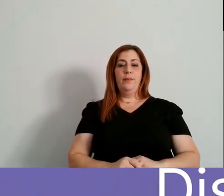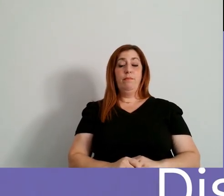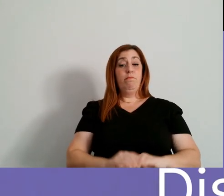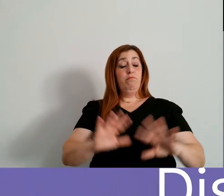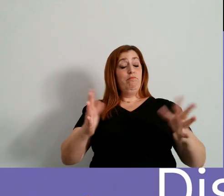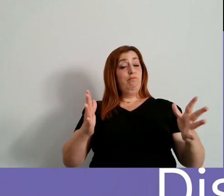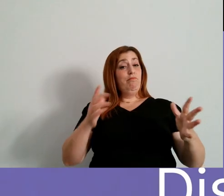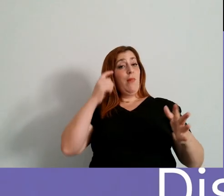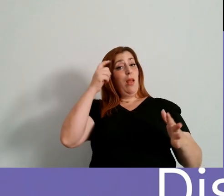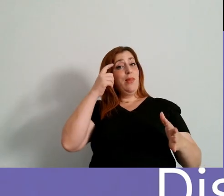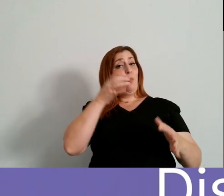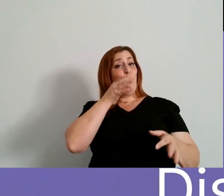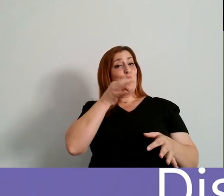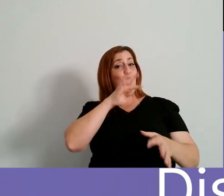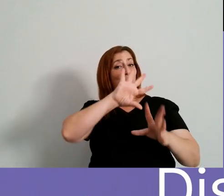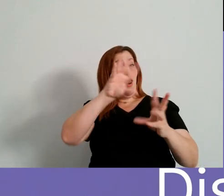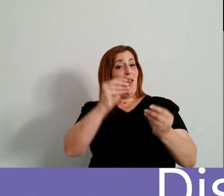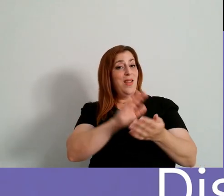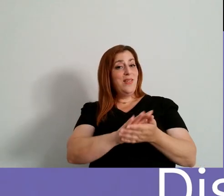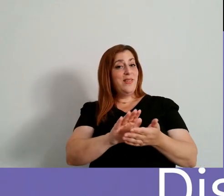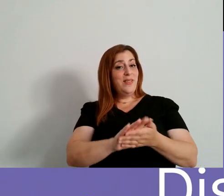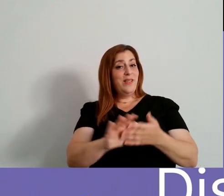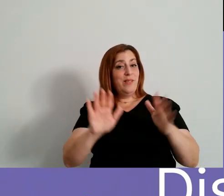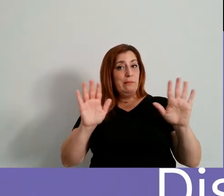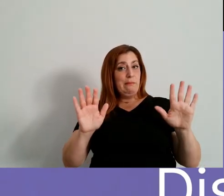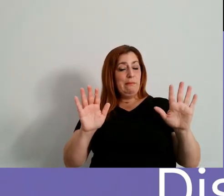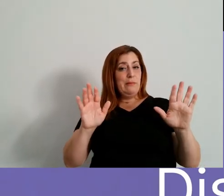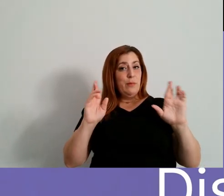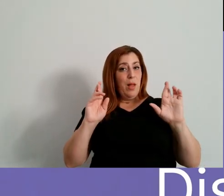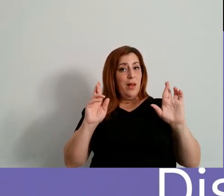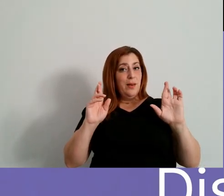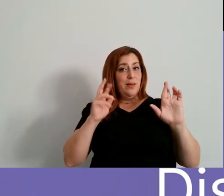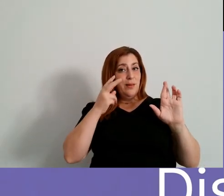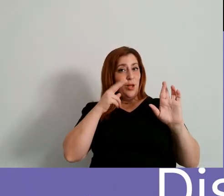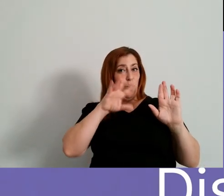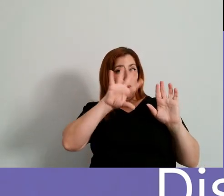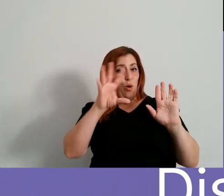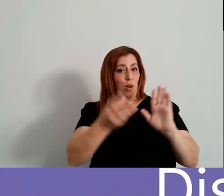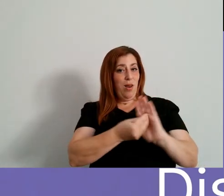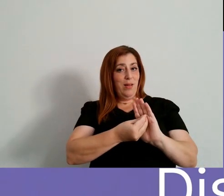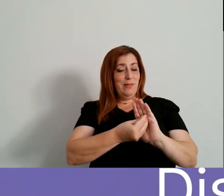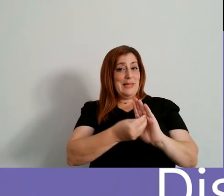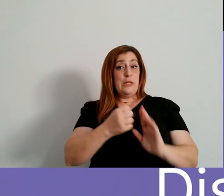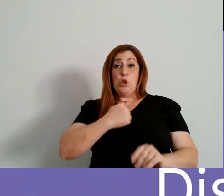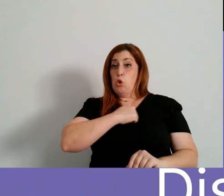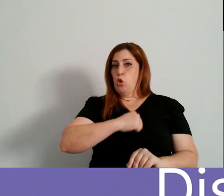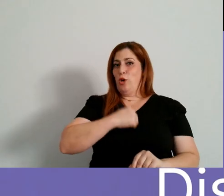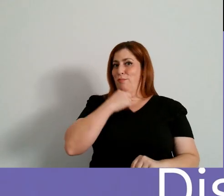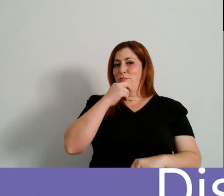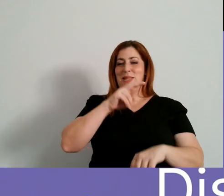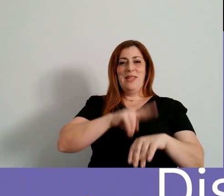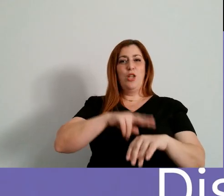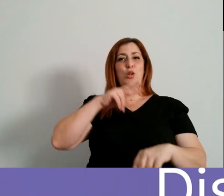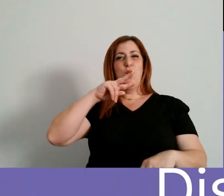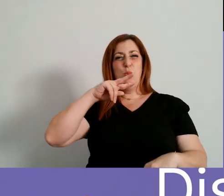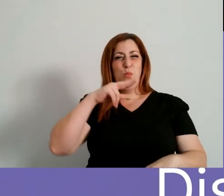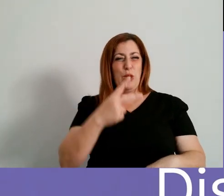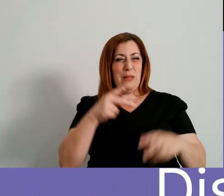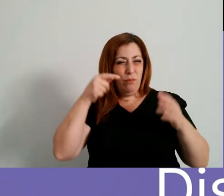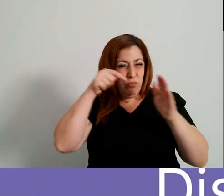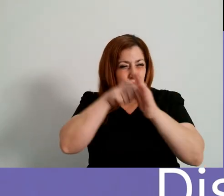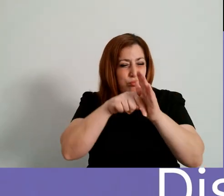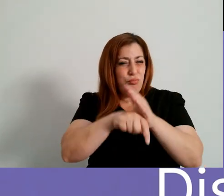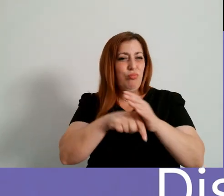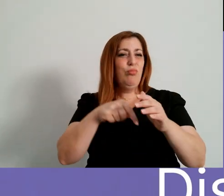I think that is all the questions. I hope that I covered most of them. I apologize that I could not give very detailed answers